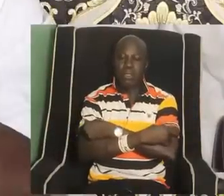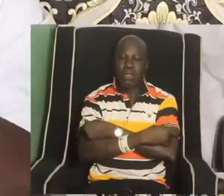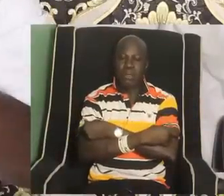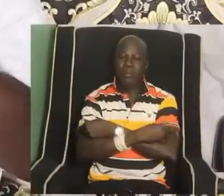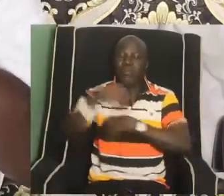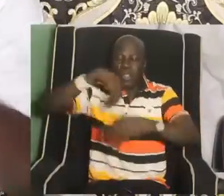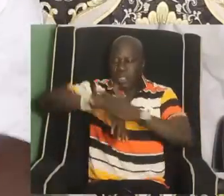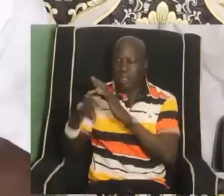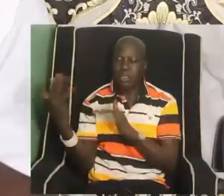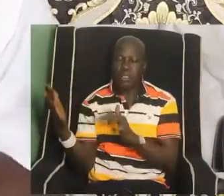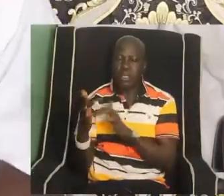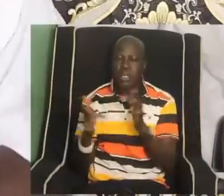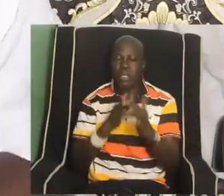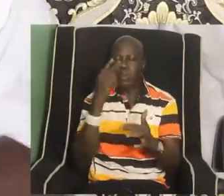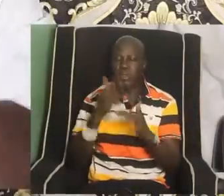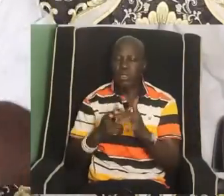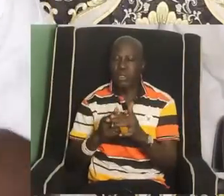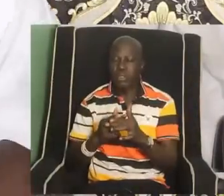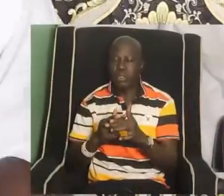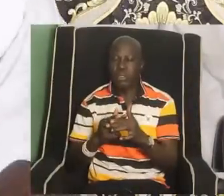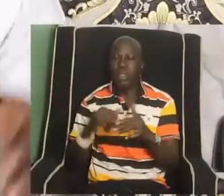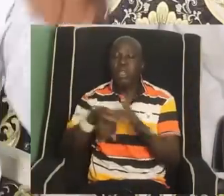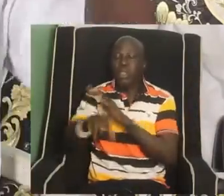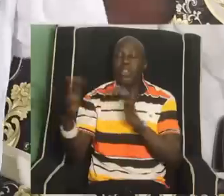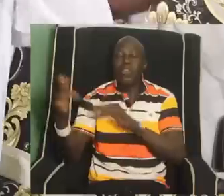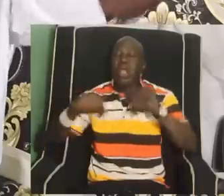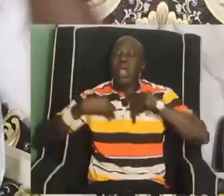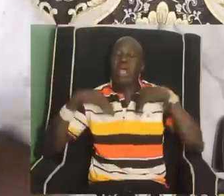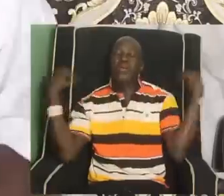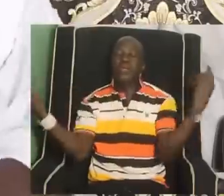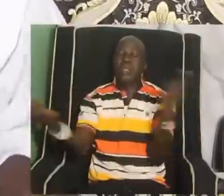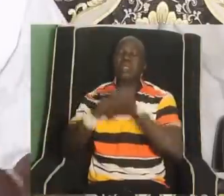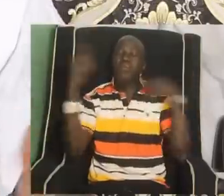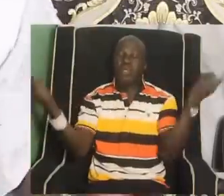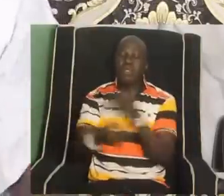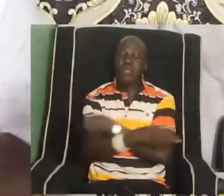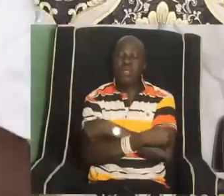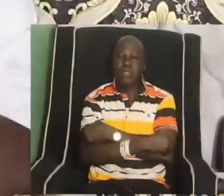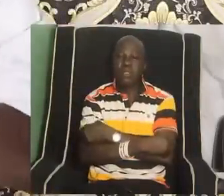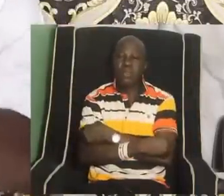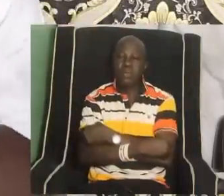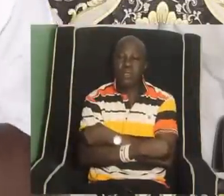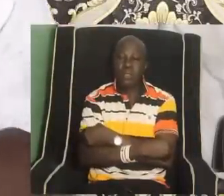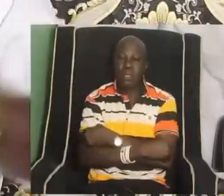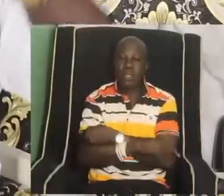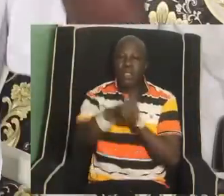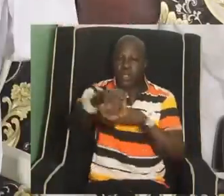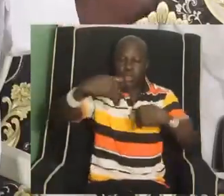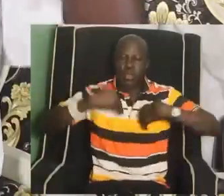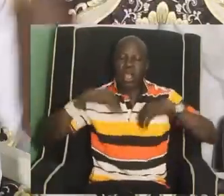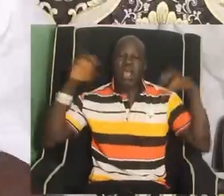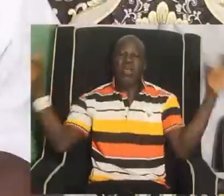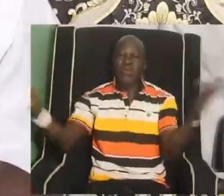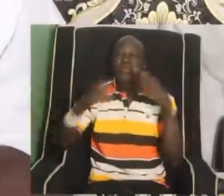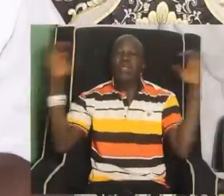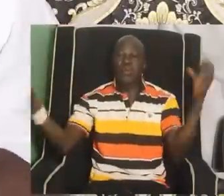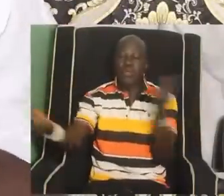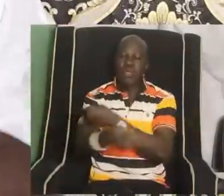Amen. The Lord of them are celebration. In the name of Jesus. Amen. The Lord of them are celebration. The Lord of them